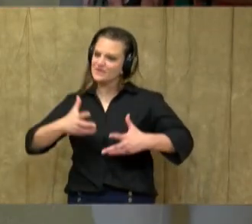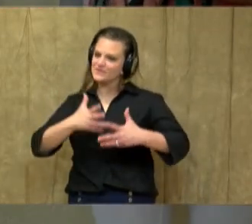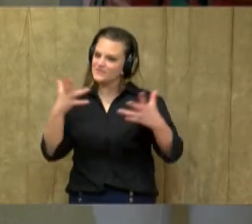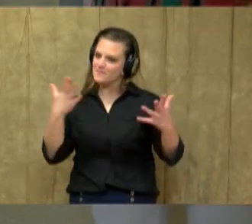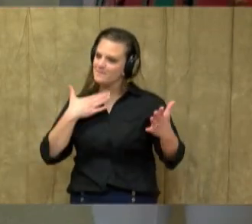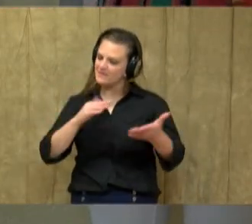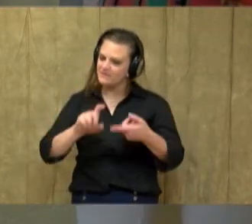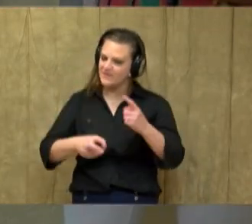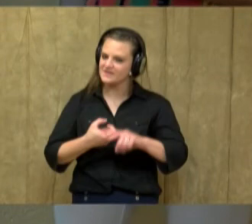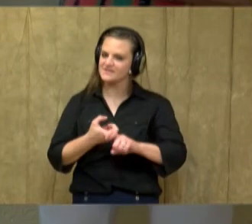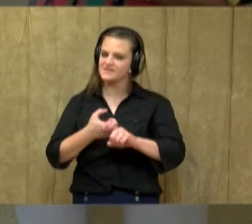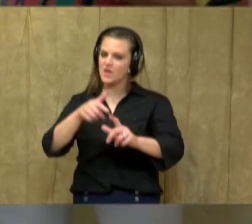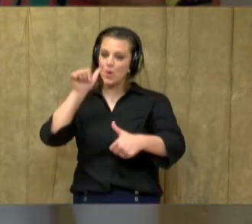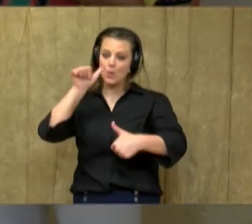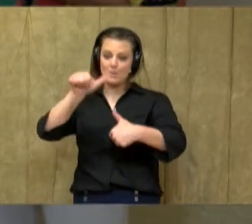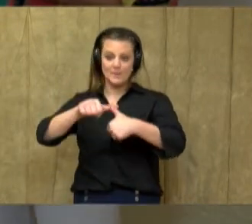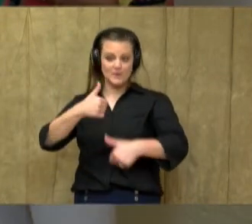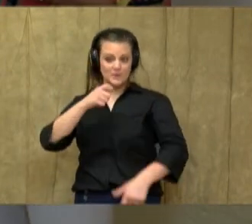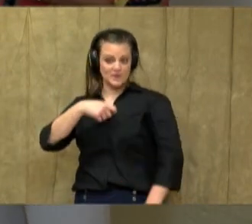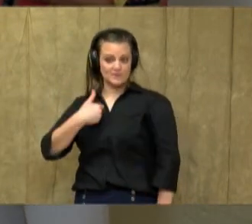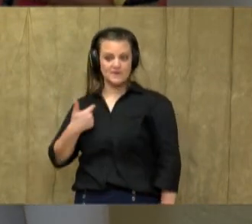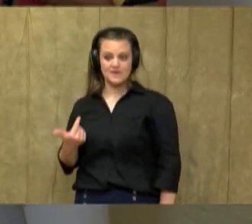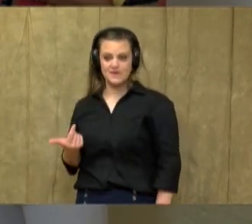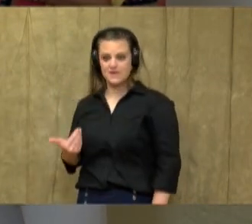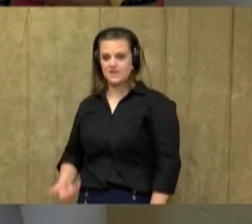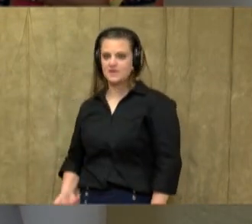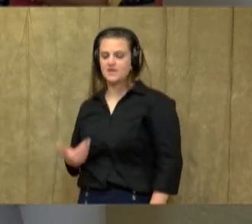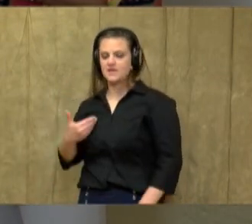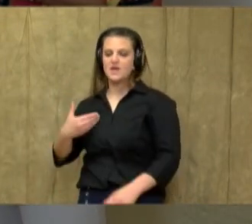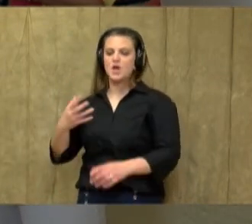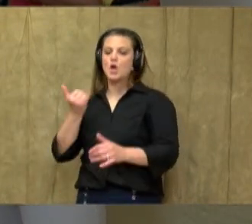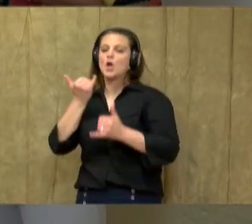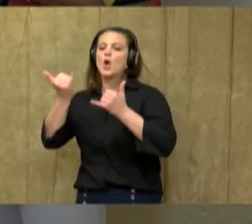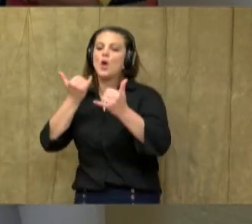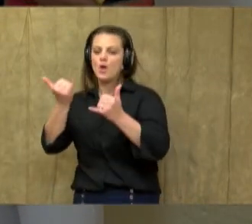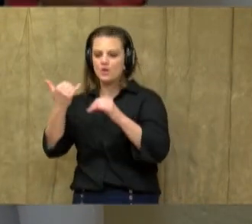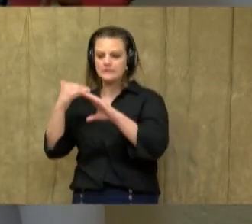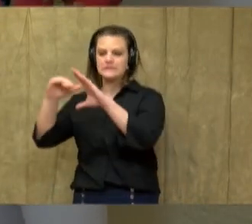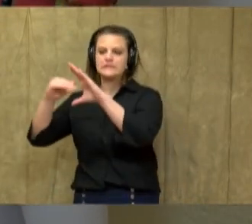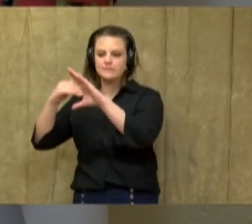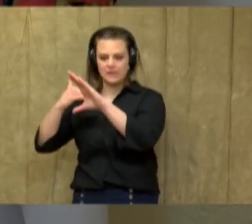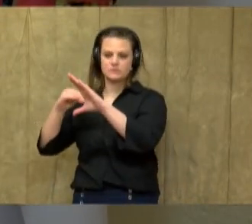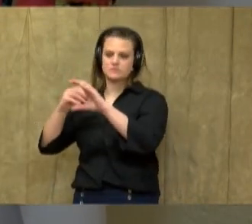my friends. Remember, if you need me, you can call or email. And